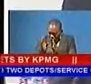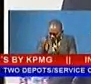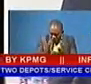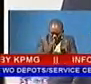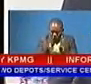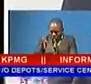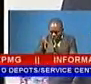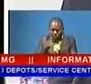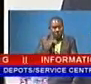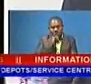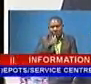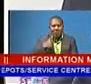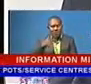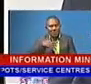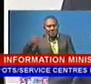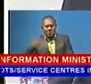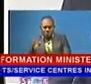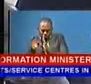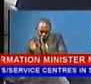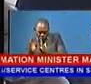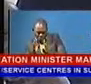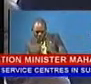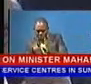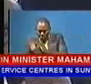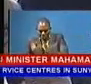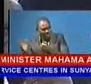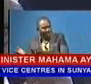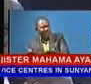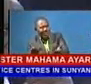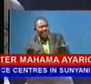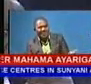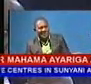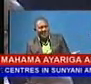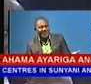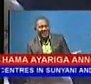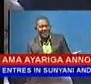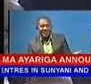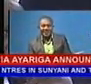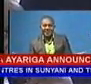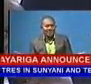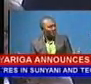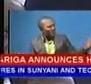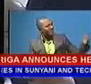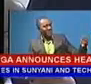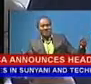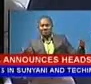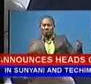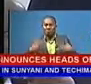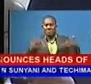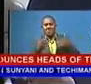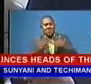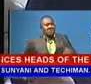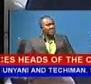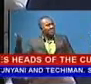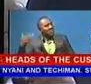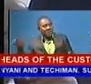order, and we went back and then did it in chronological order and brought it. These objections being raised now, we never